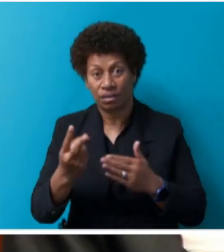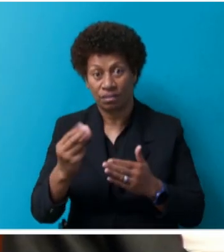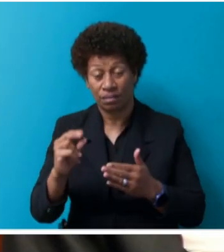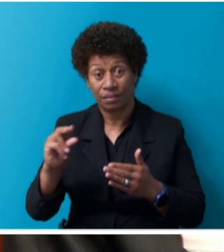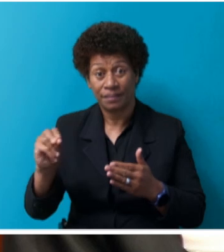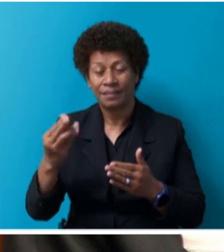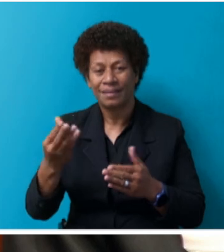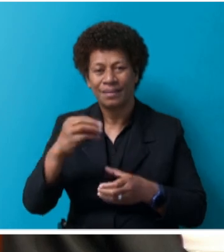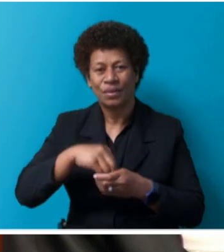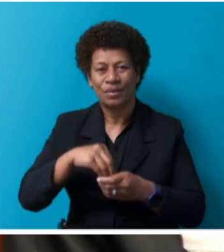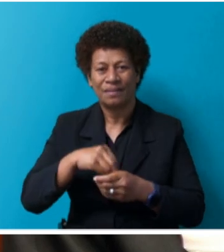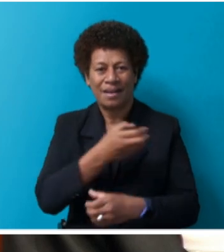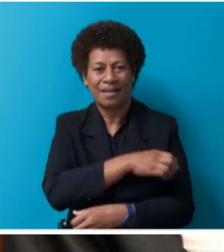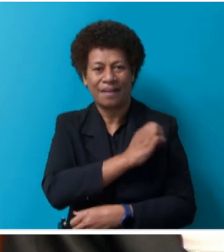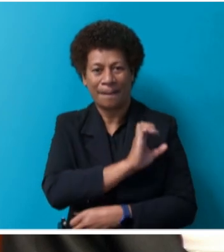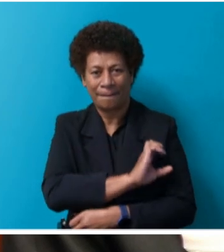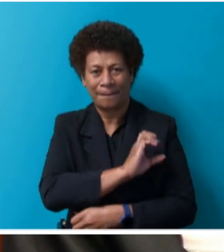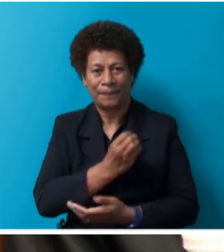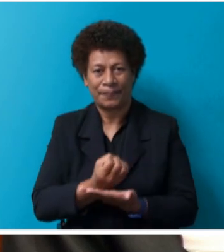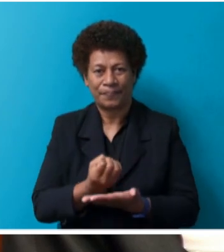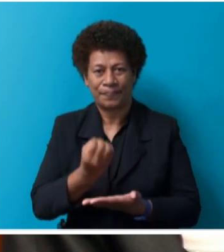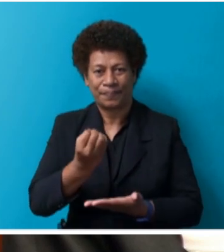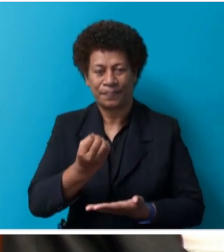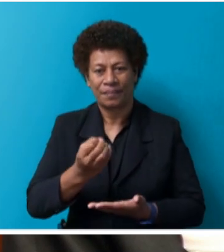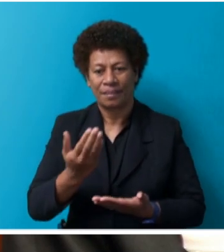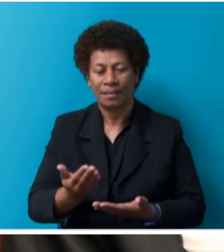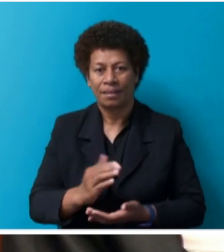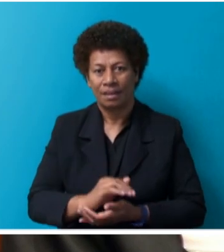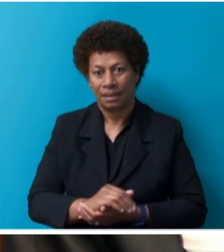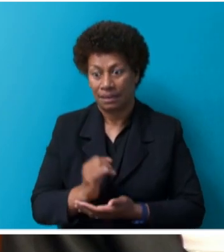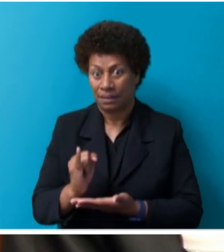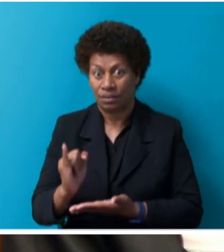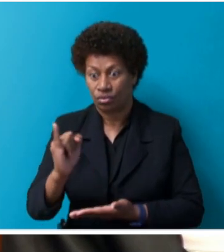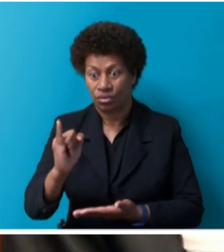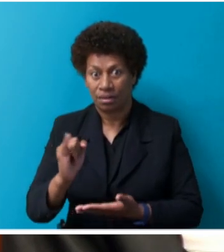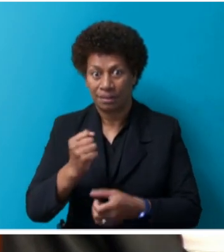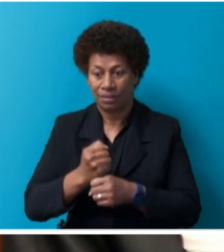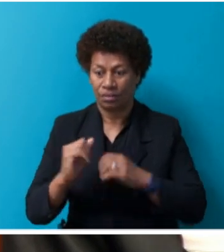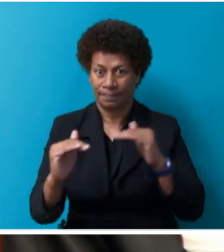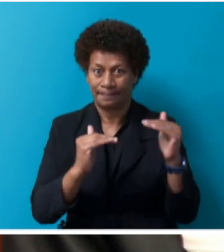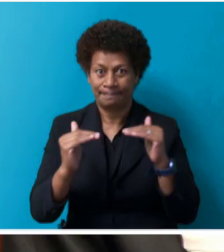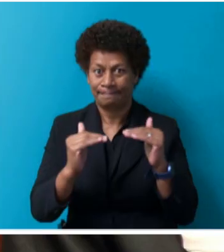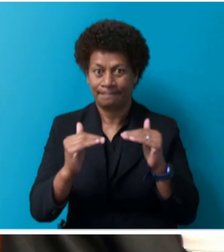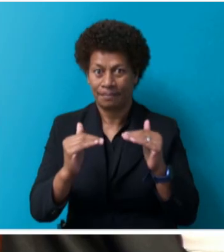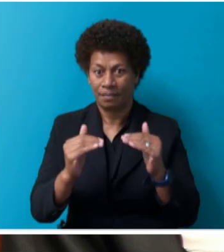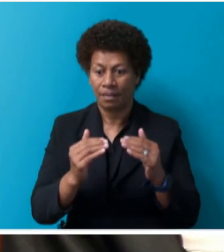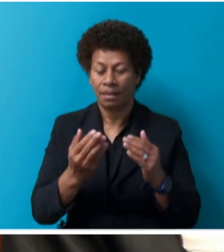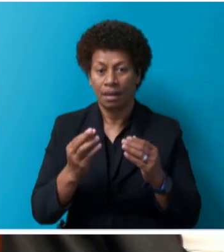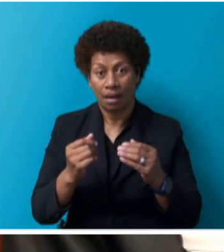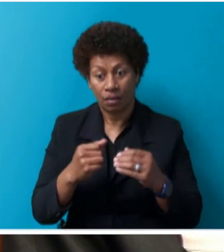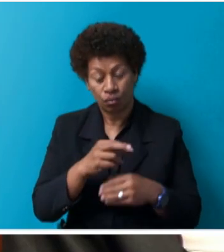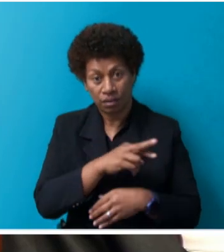economic empowerment. The NDP affirms the need to institutionalize gender mainstreaming and gender-responsive planning